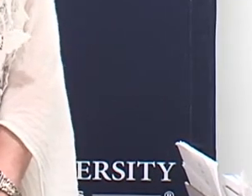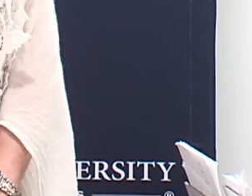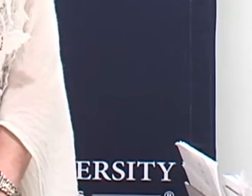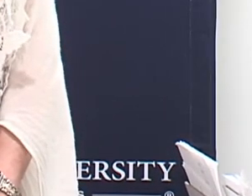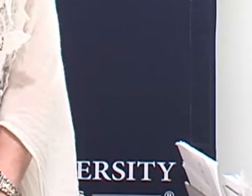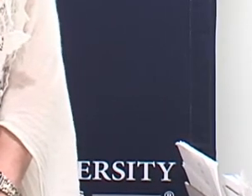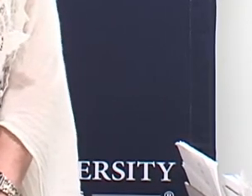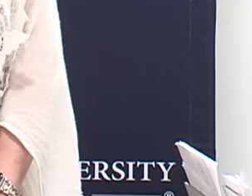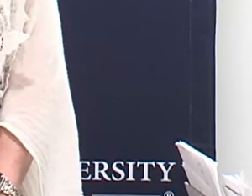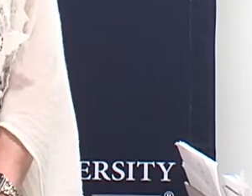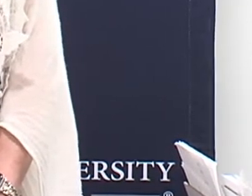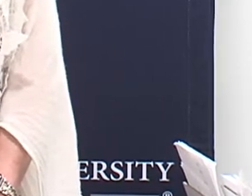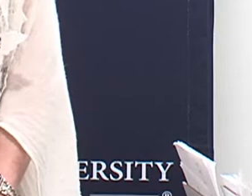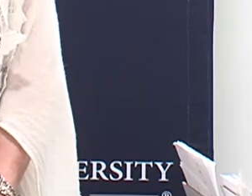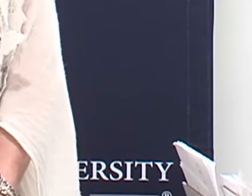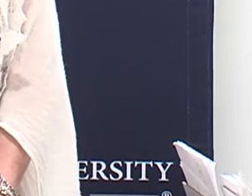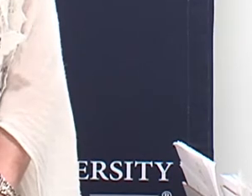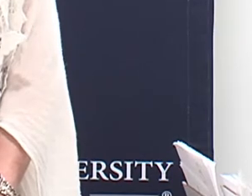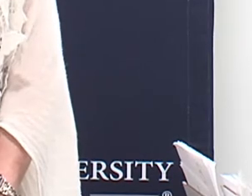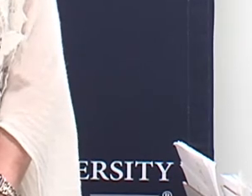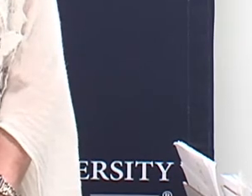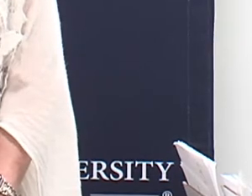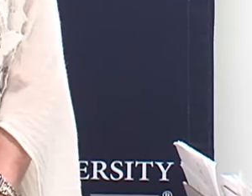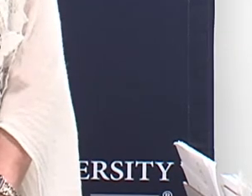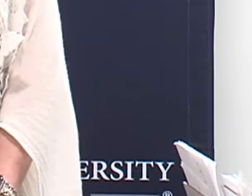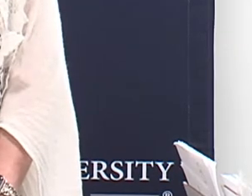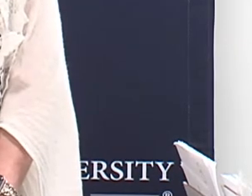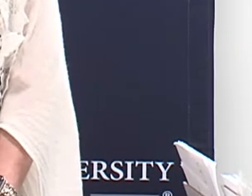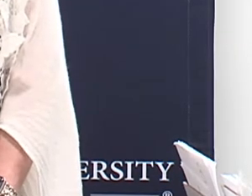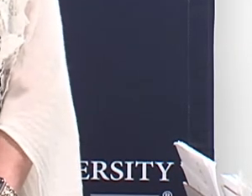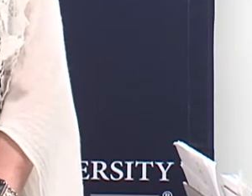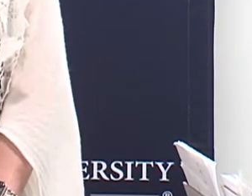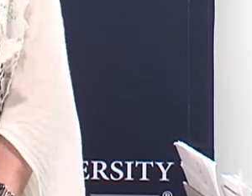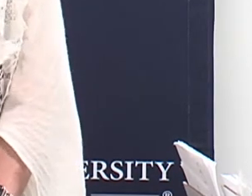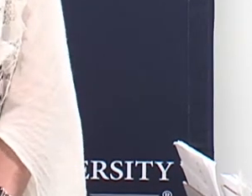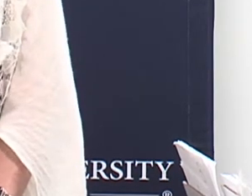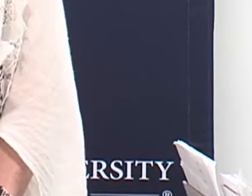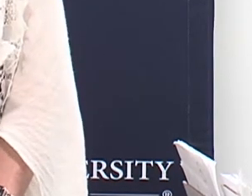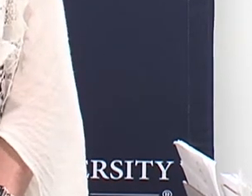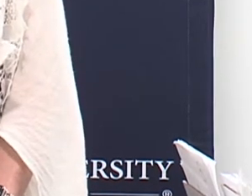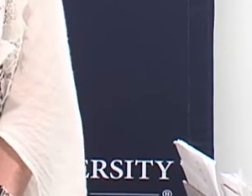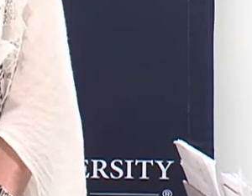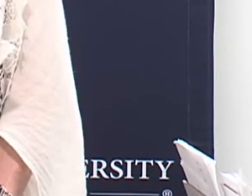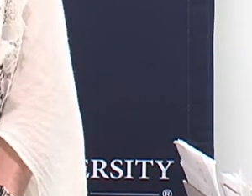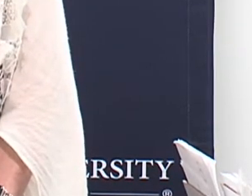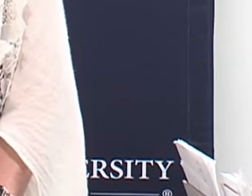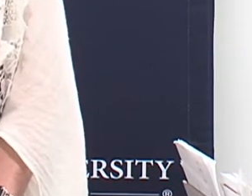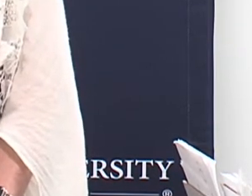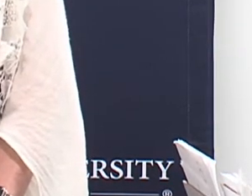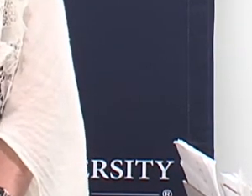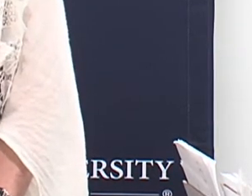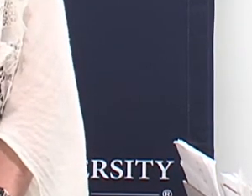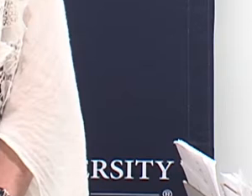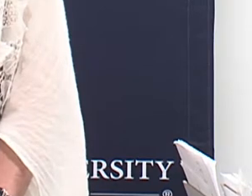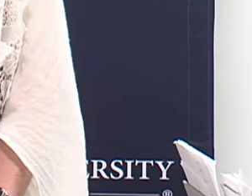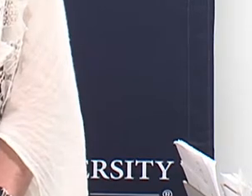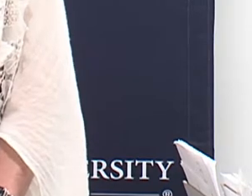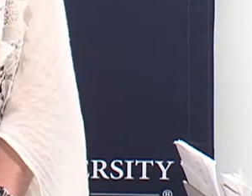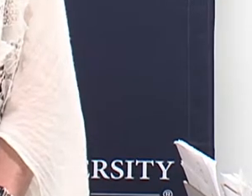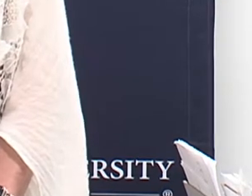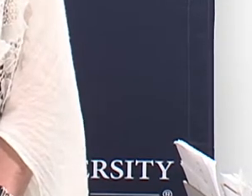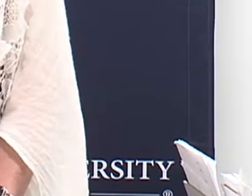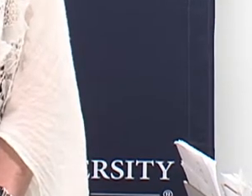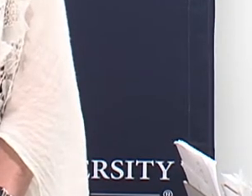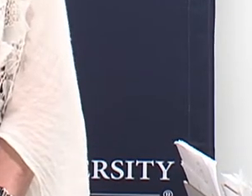think there's a harder working group of people than teachers. Here you all are on your vacation, giving up a week of your